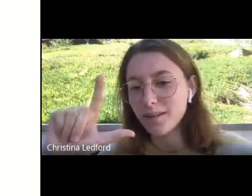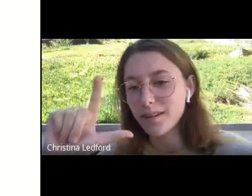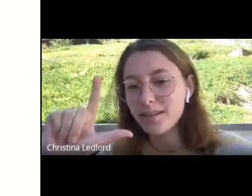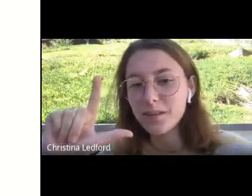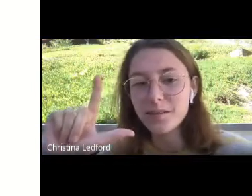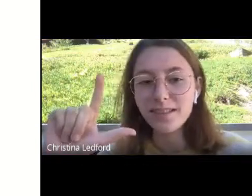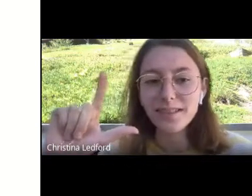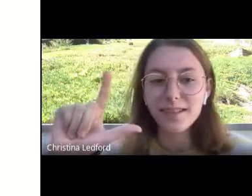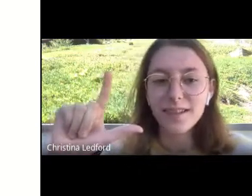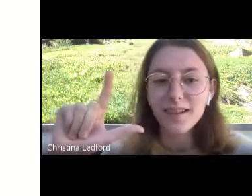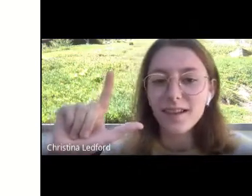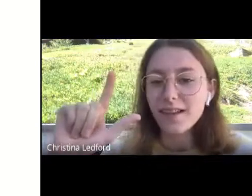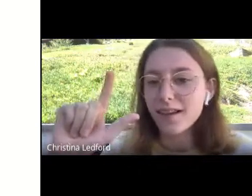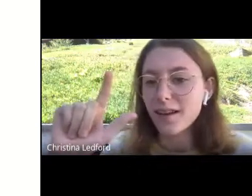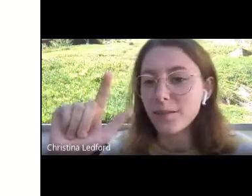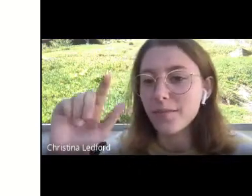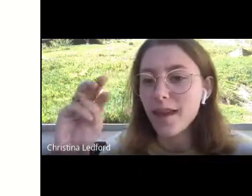This is probably one of the easier ones.